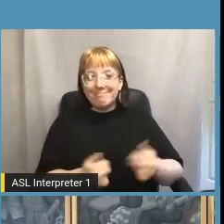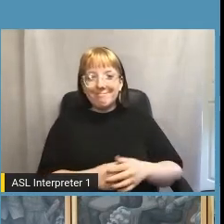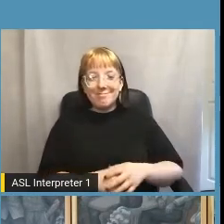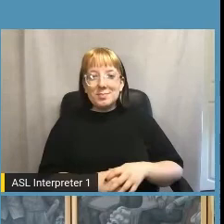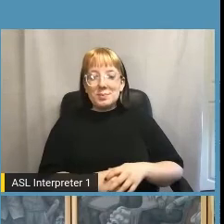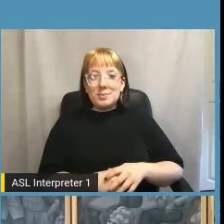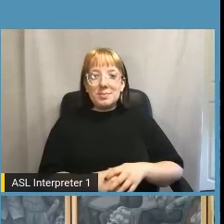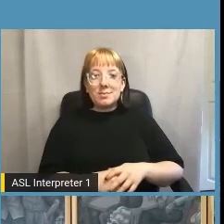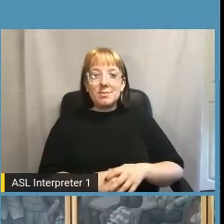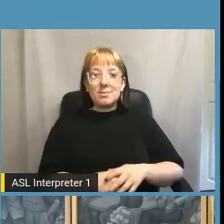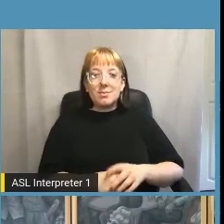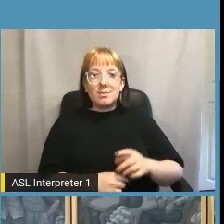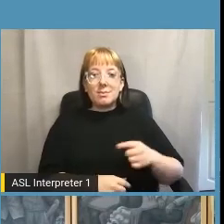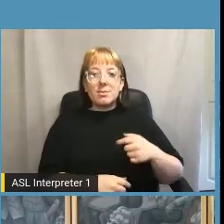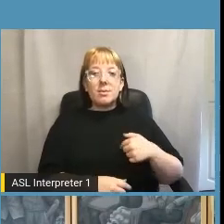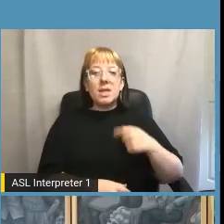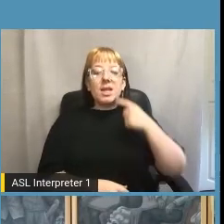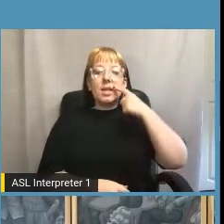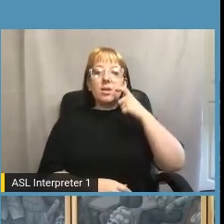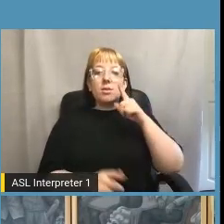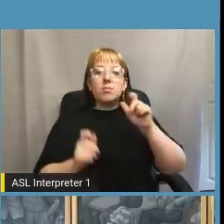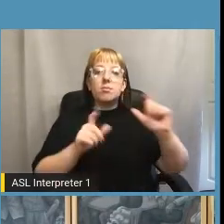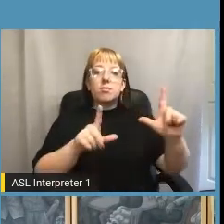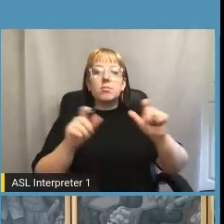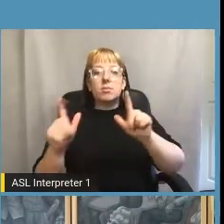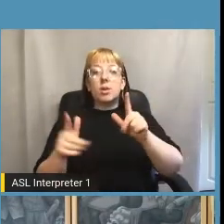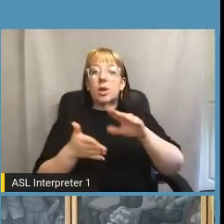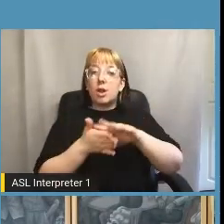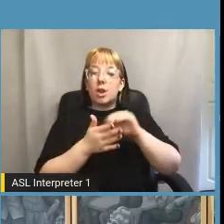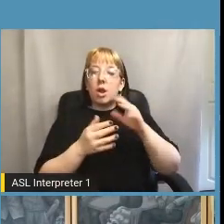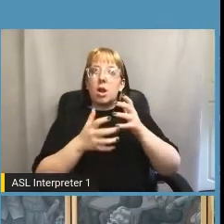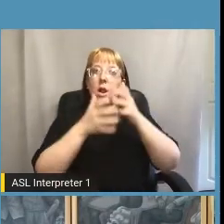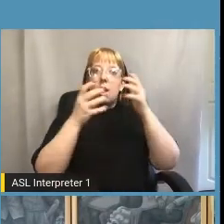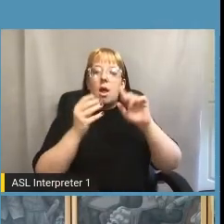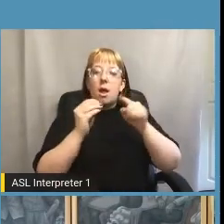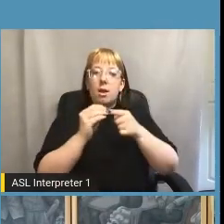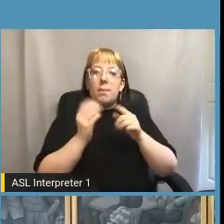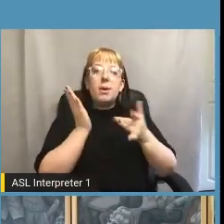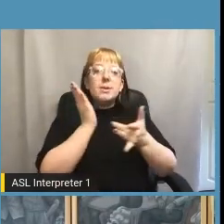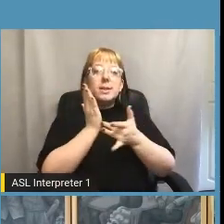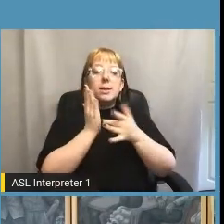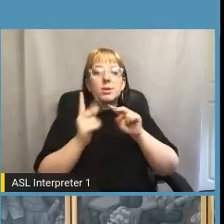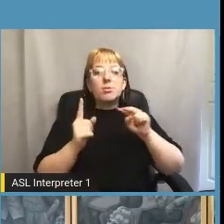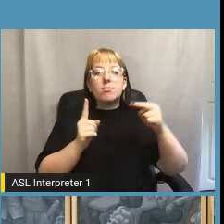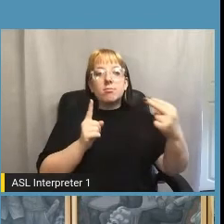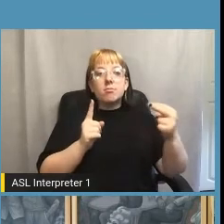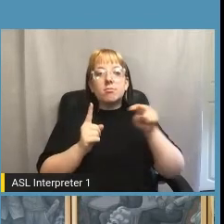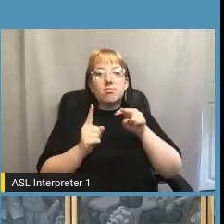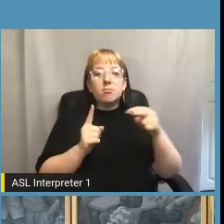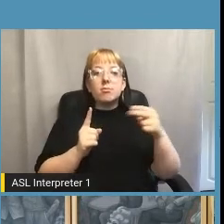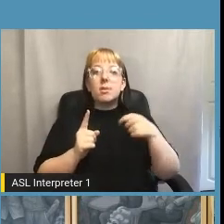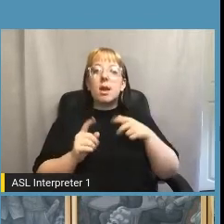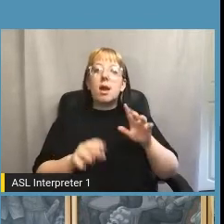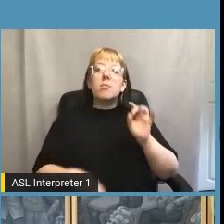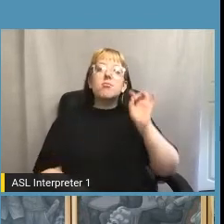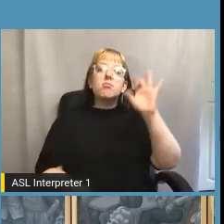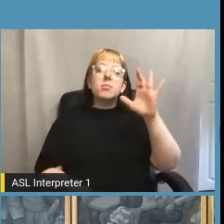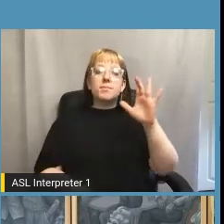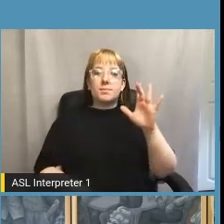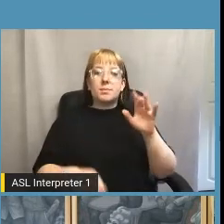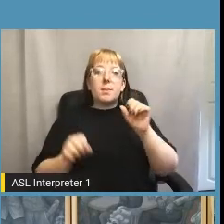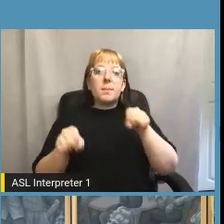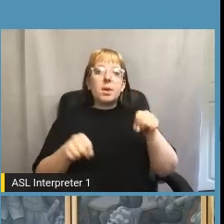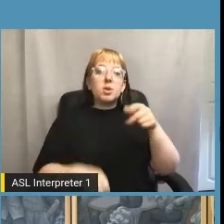I just tossed up, you're gonna learn a lot about the technical aspects of podcasting, but I tossed up some possible forms here.